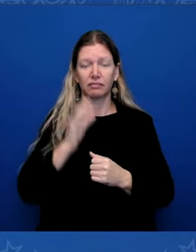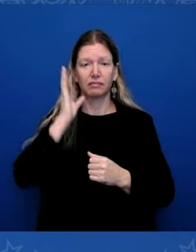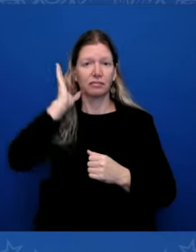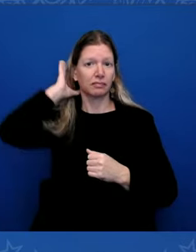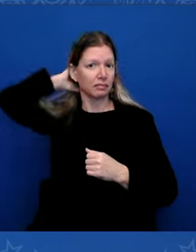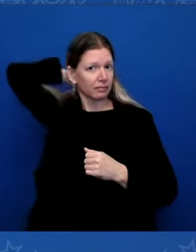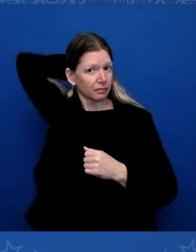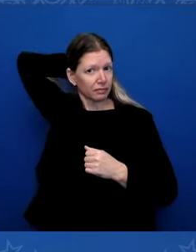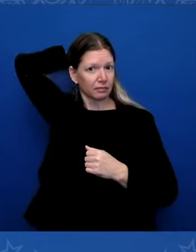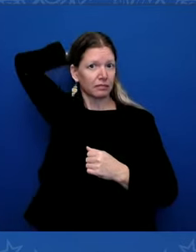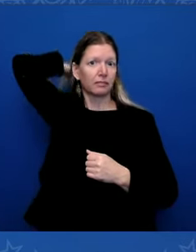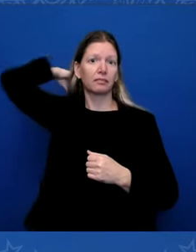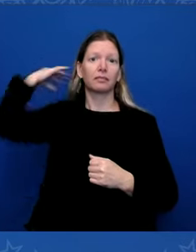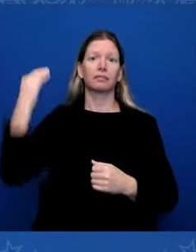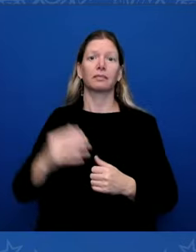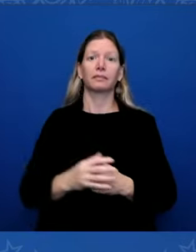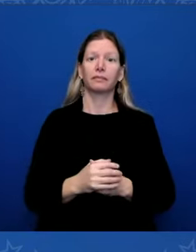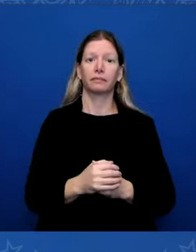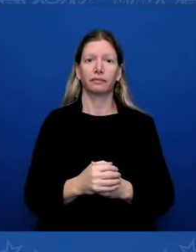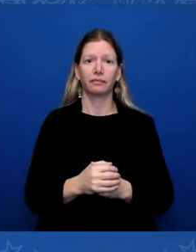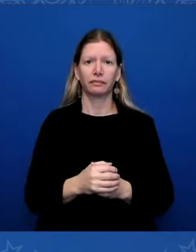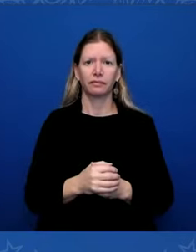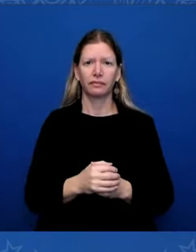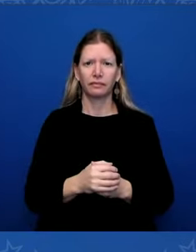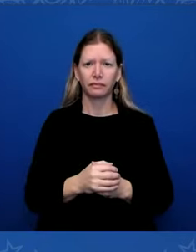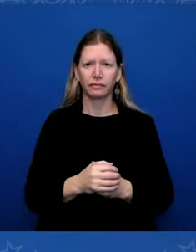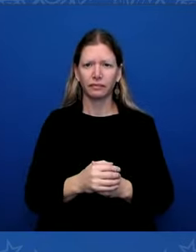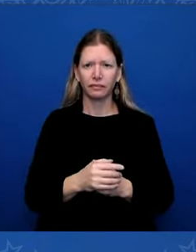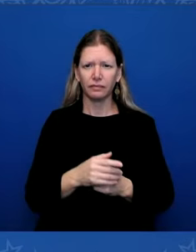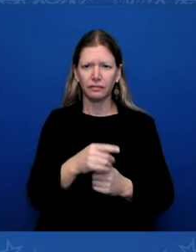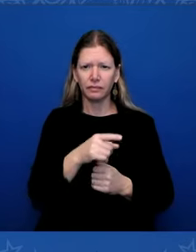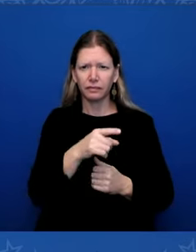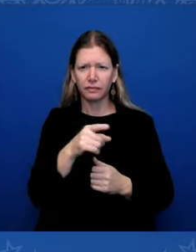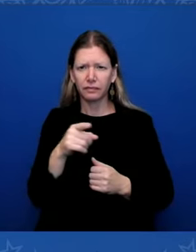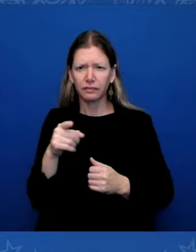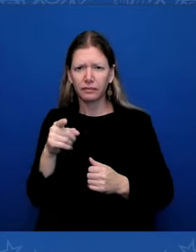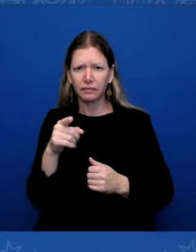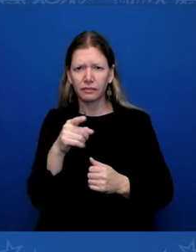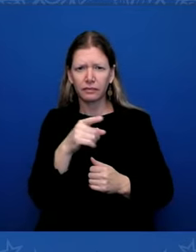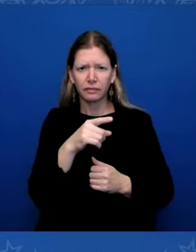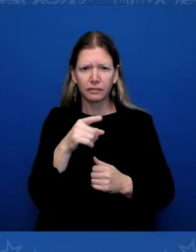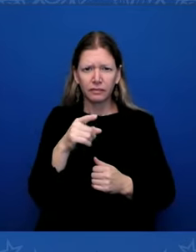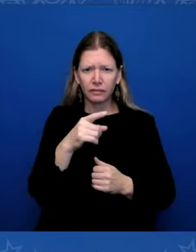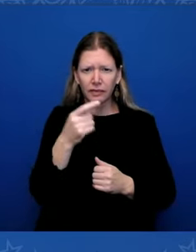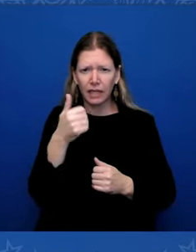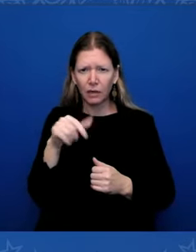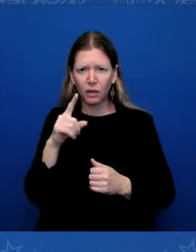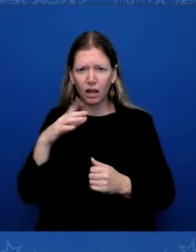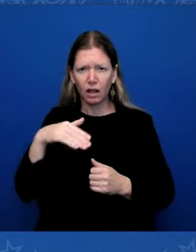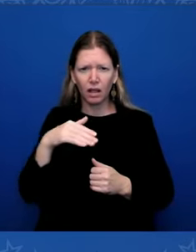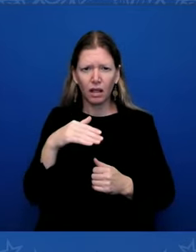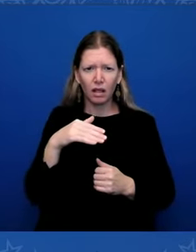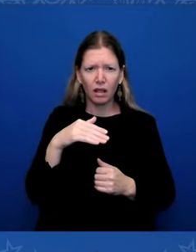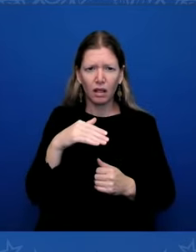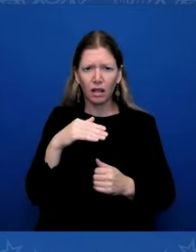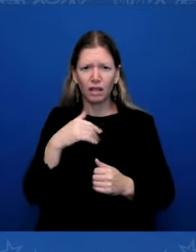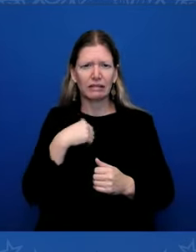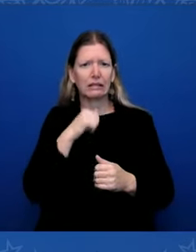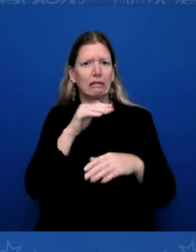Staff, is there anybody haven't spoken to? No, I ain't calling on you. I'm calling on, I said that I had five questions.